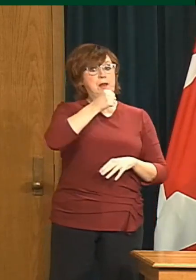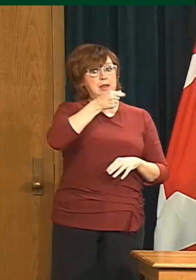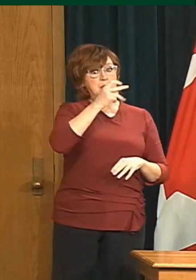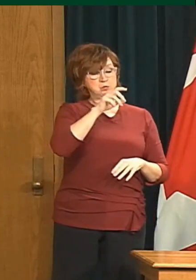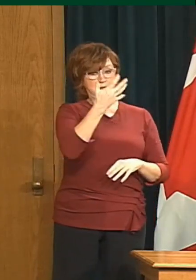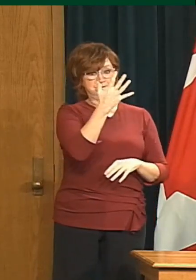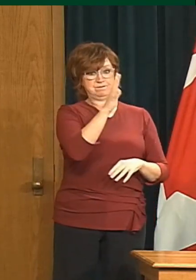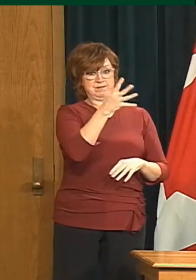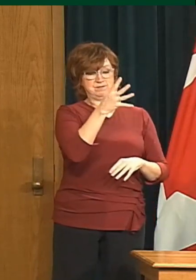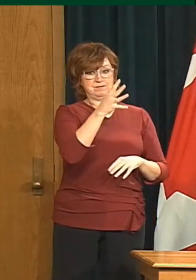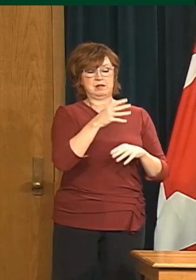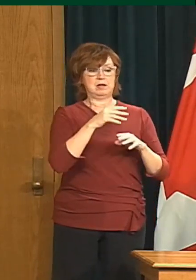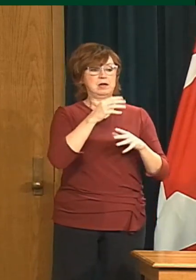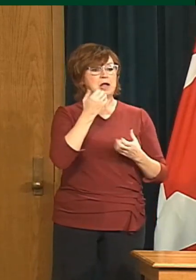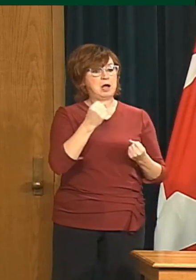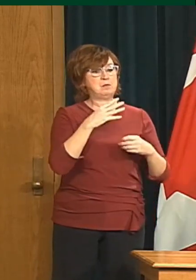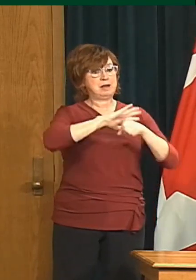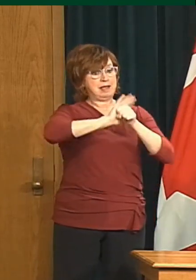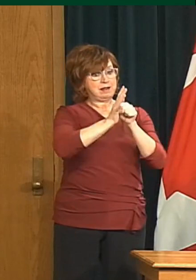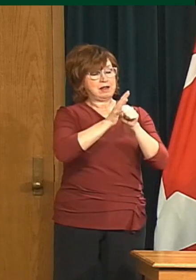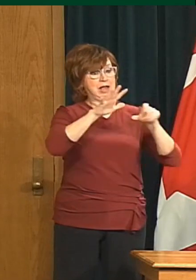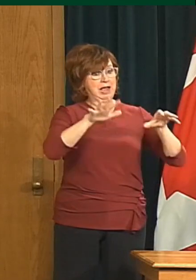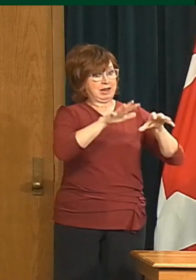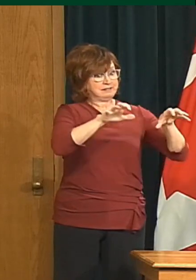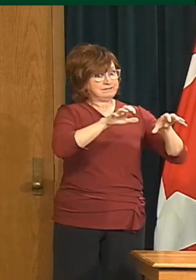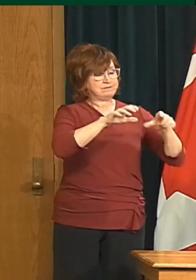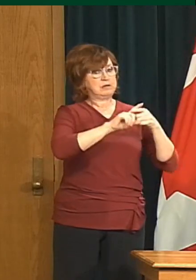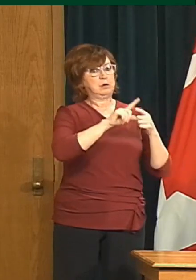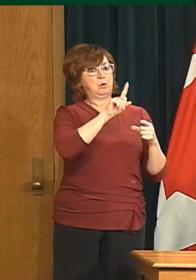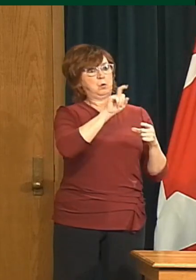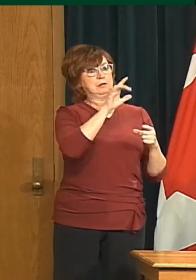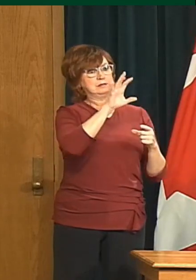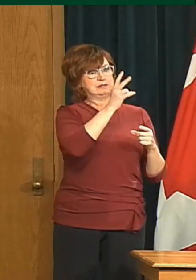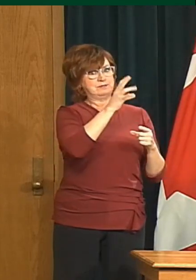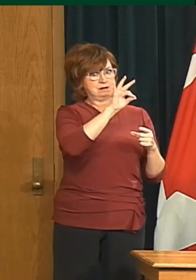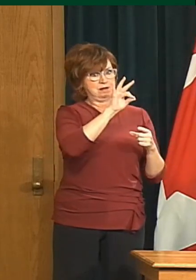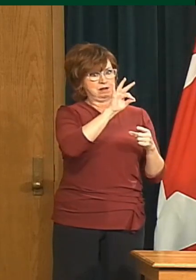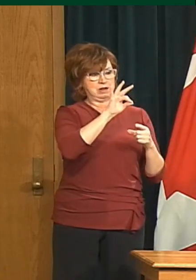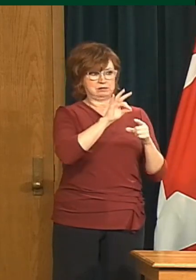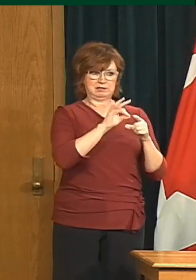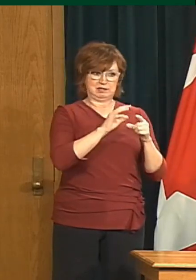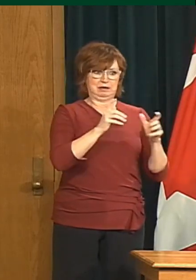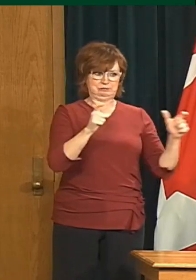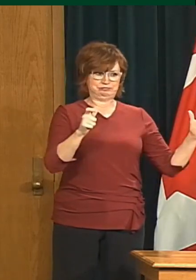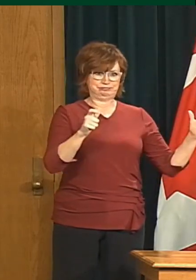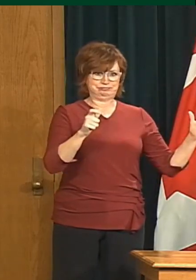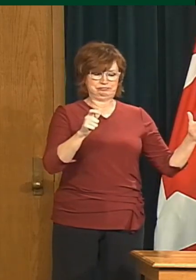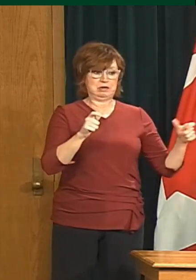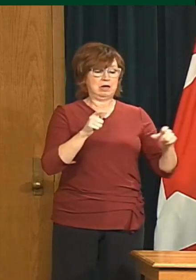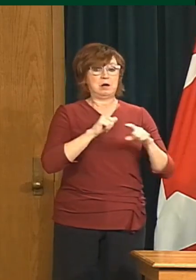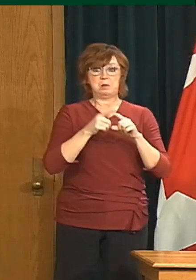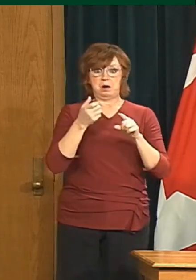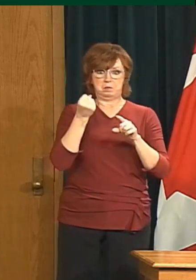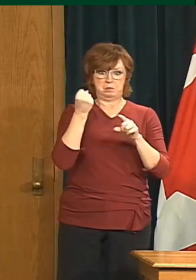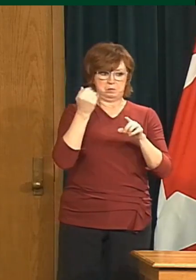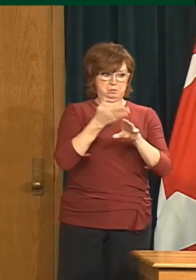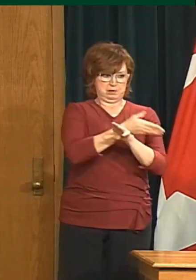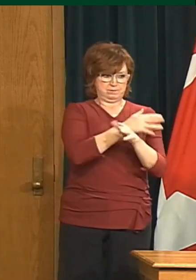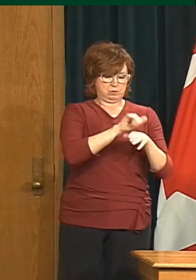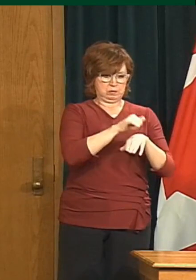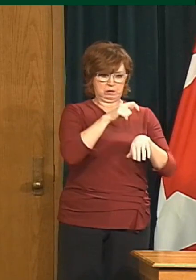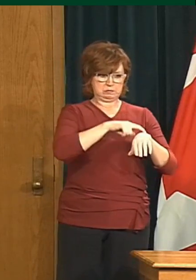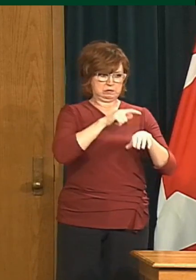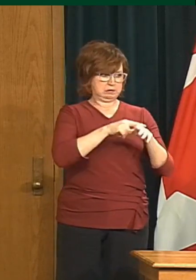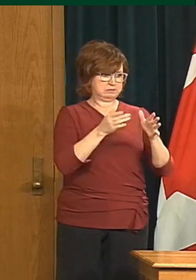was 179. Up until that date, we had more new cases than recoveries every